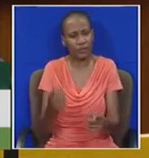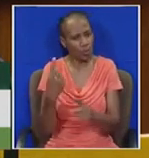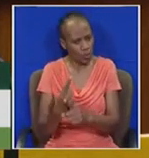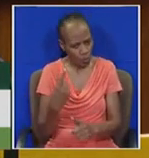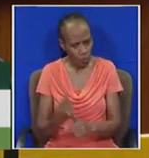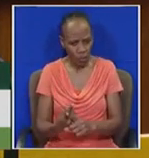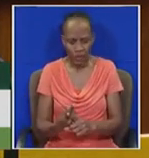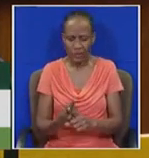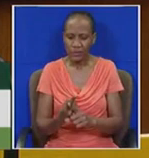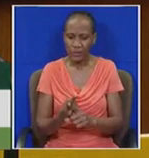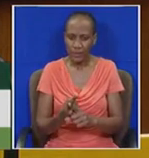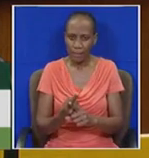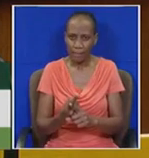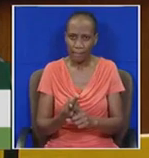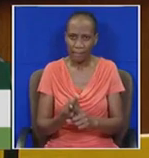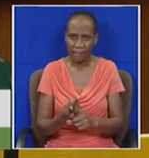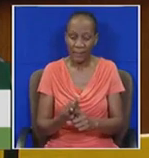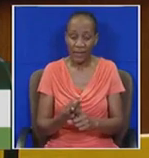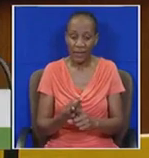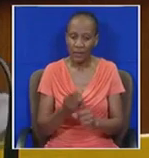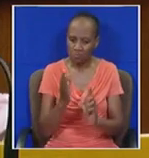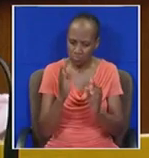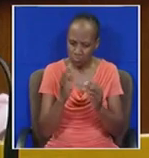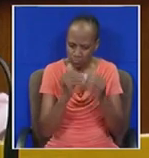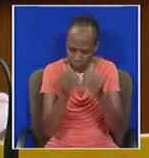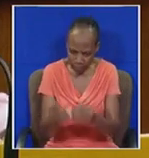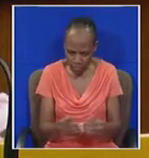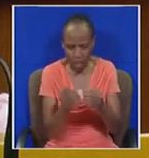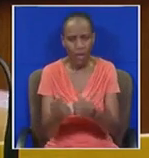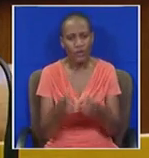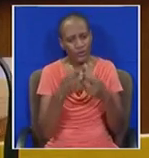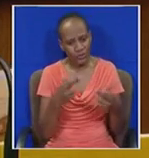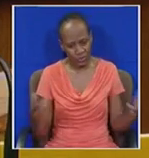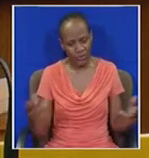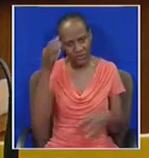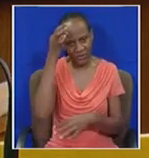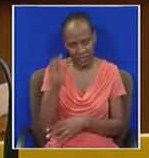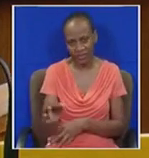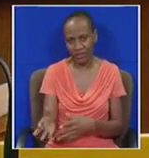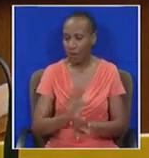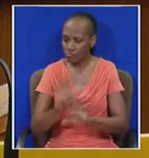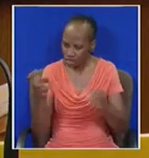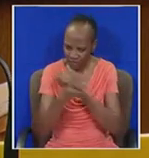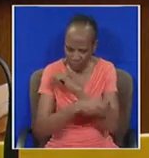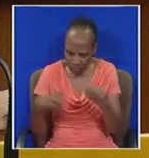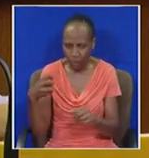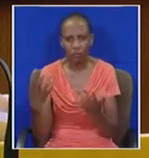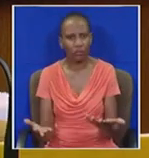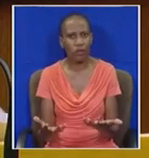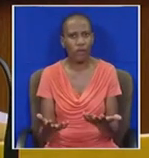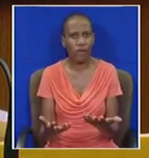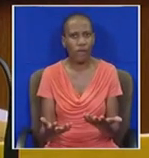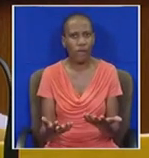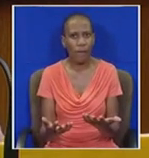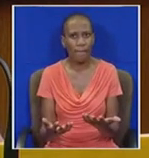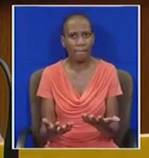tolerated the plunder of public resources nor the theft by corporate criminals of